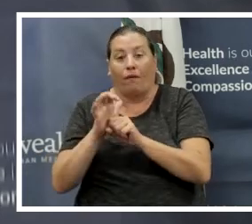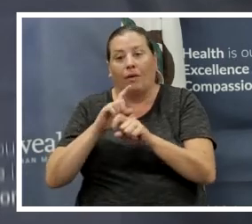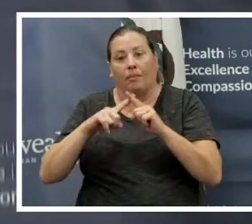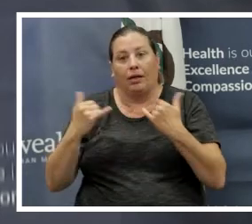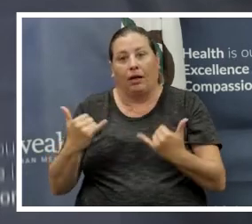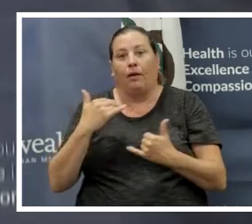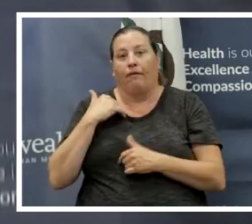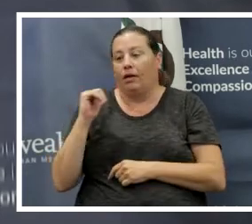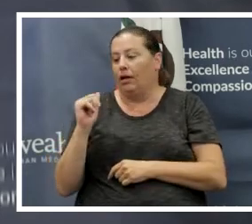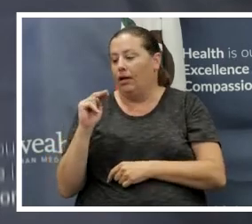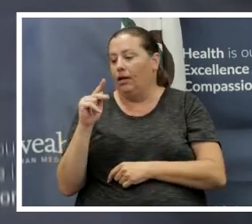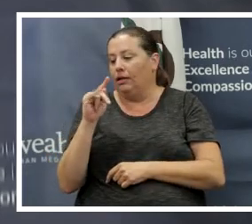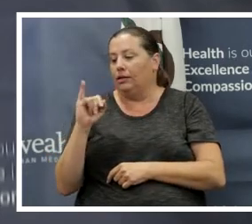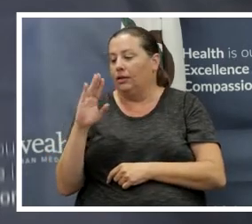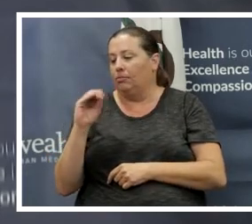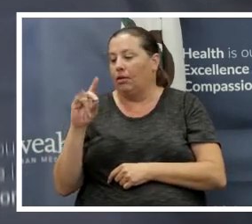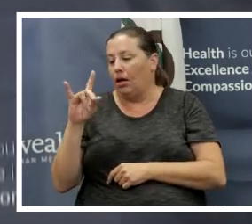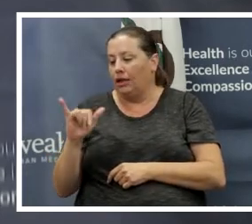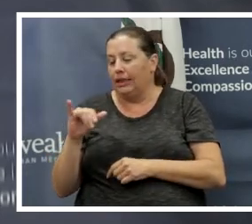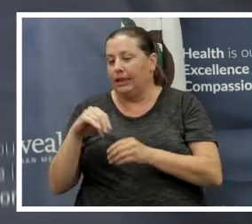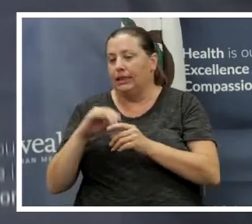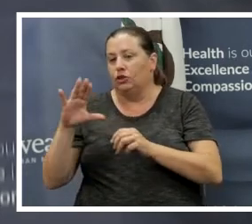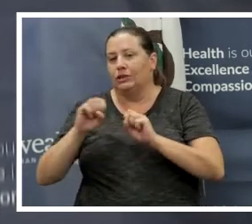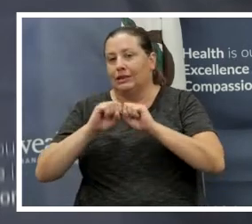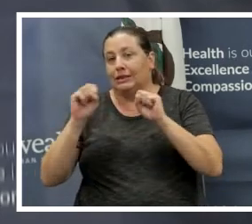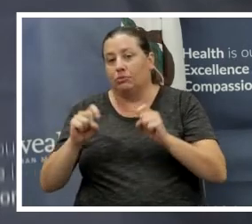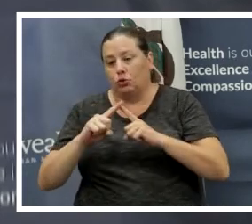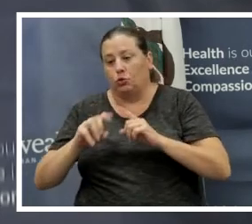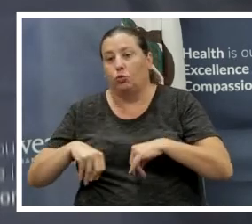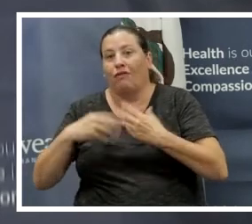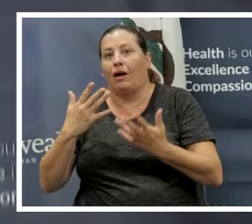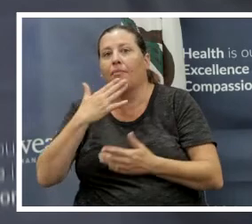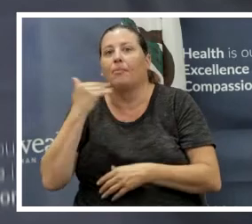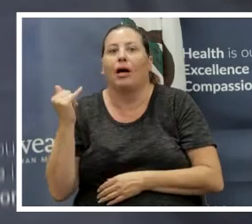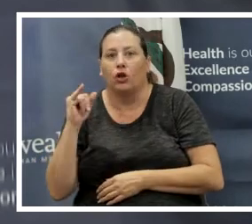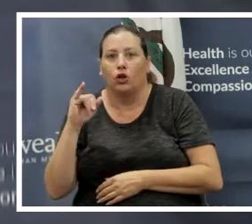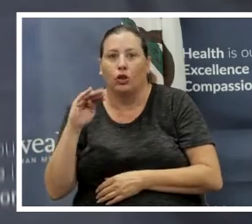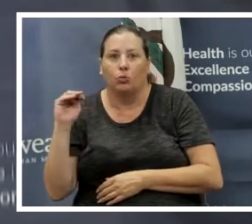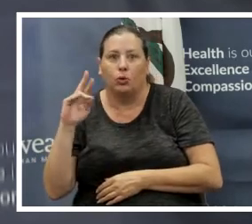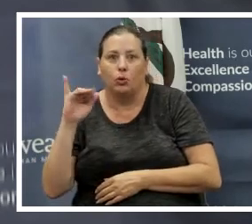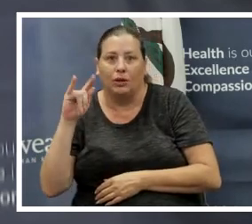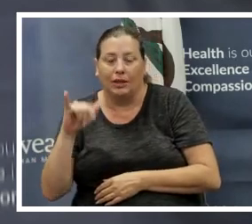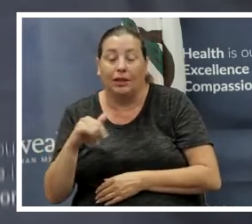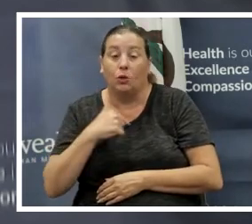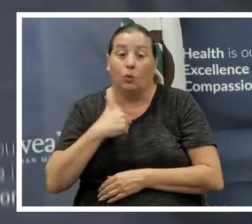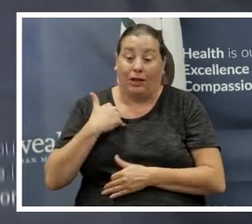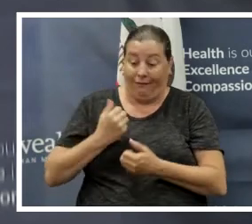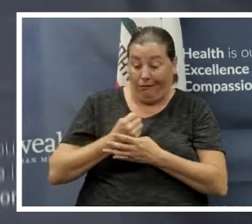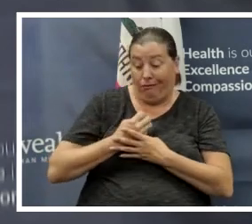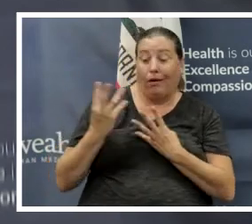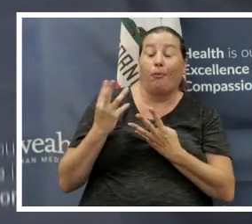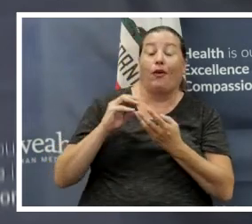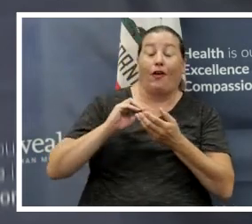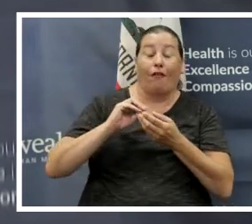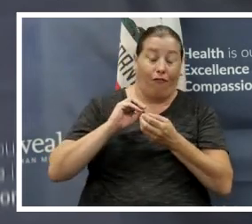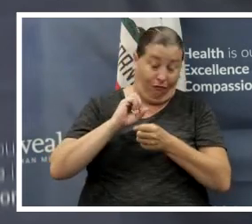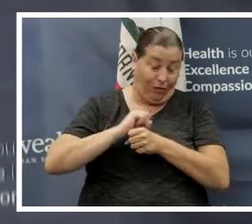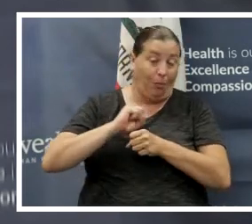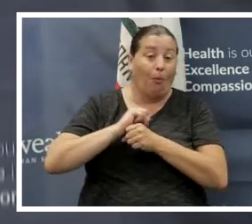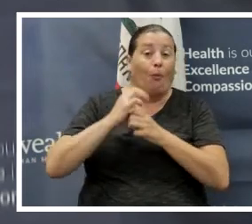system to potentially provide that immunity. So we had a number of employees that